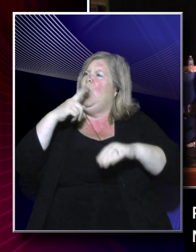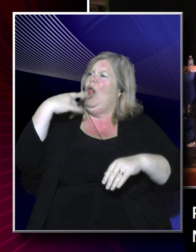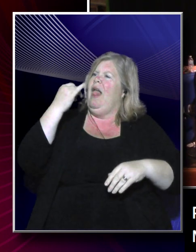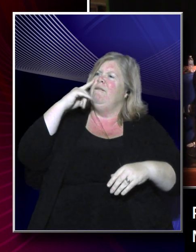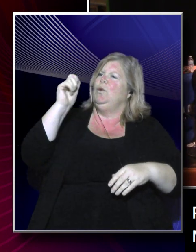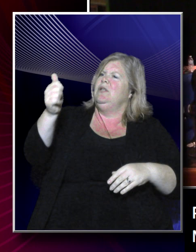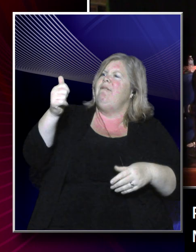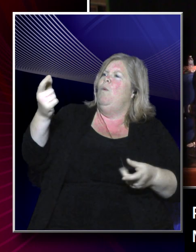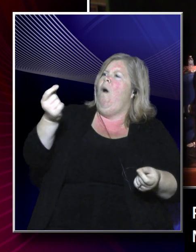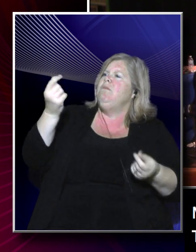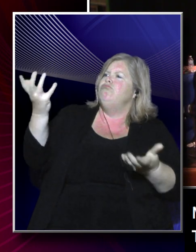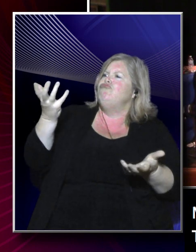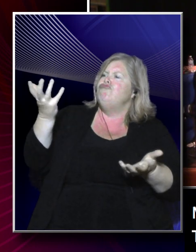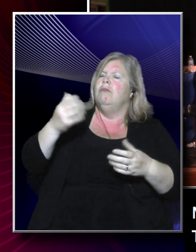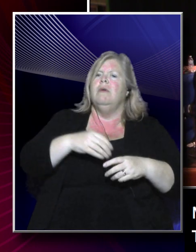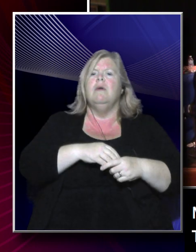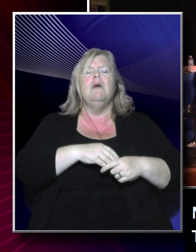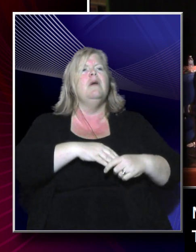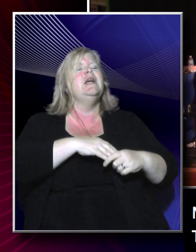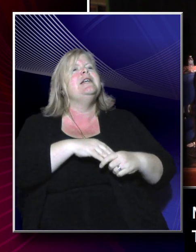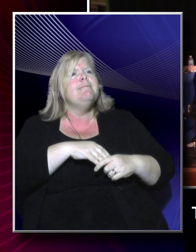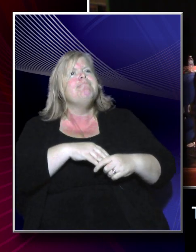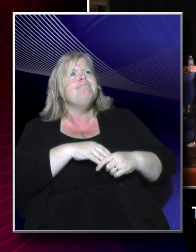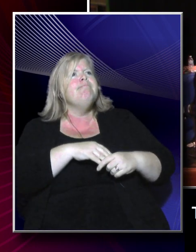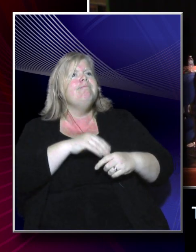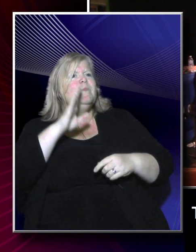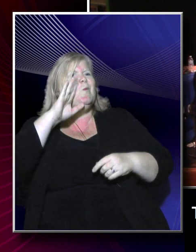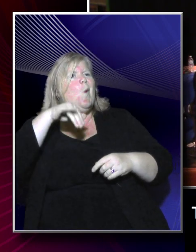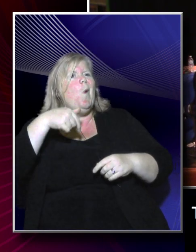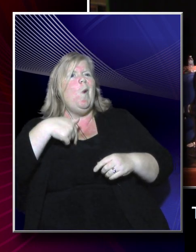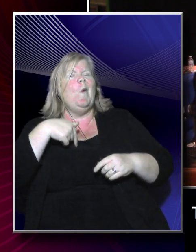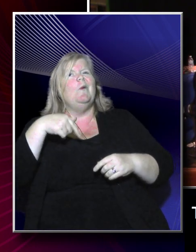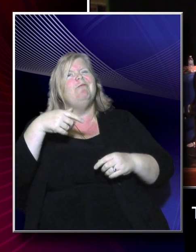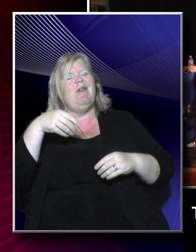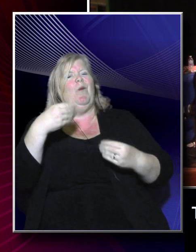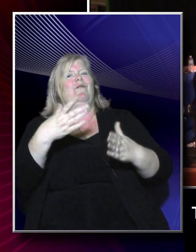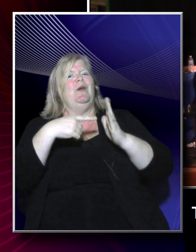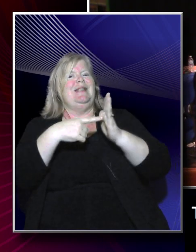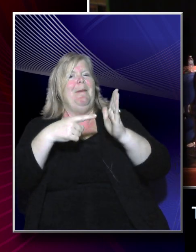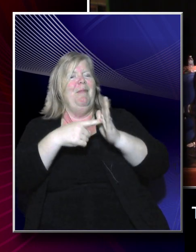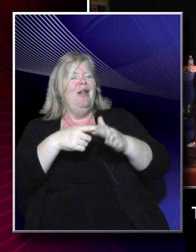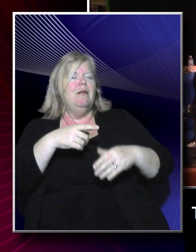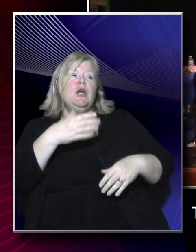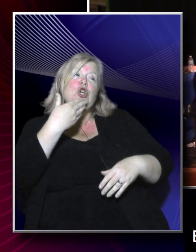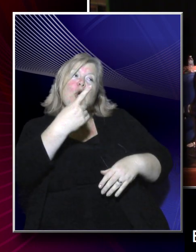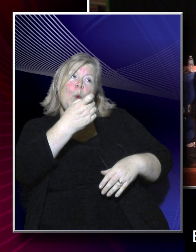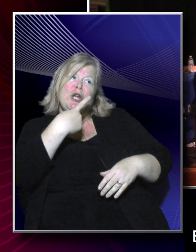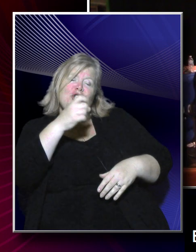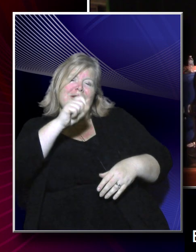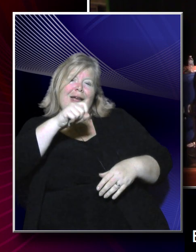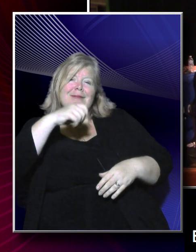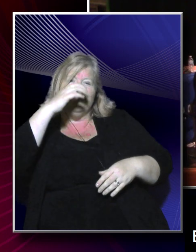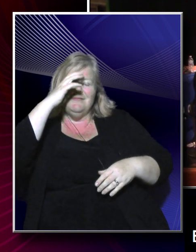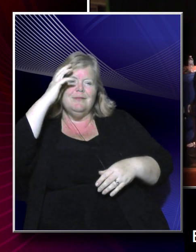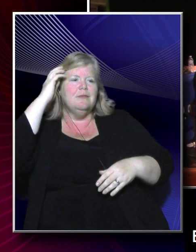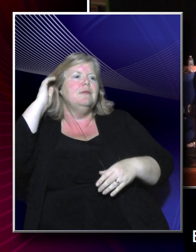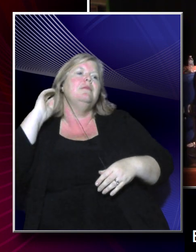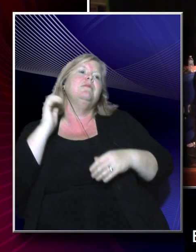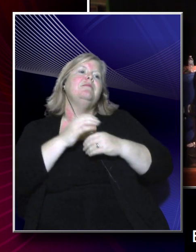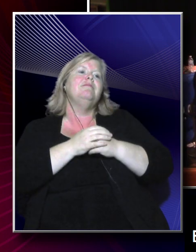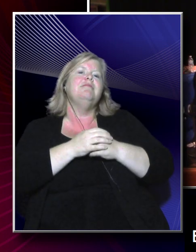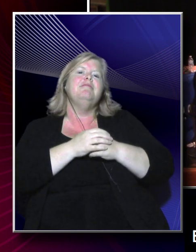you? You know, I got to give it as an example, and that's a really good question because, and I like to